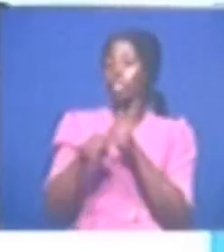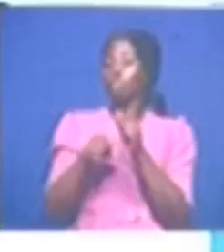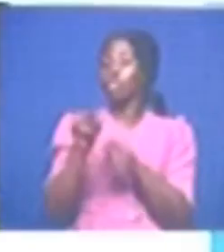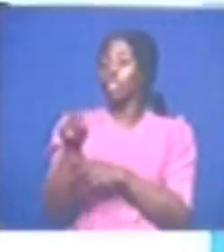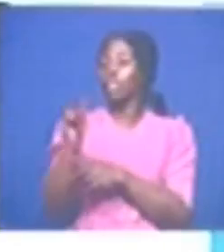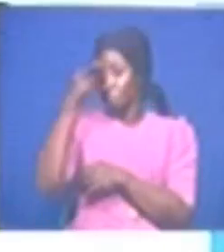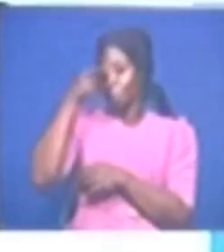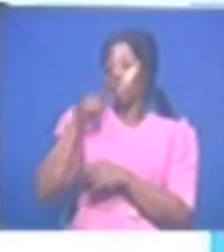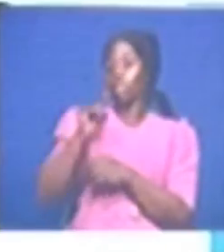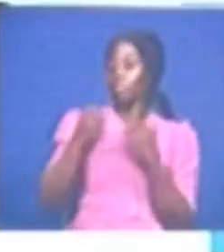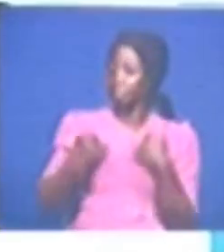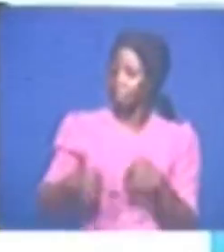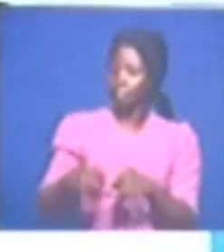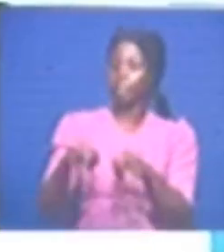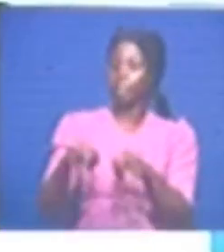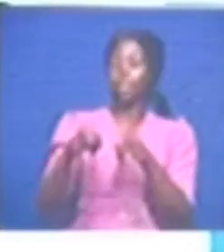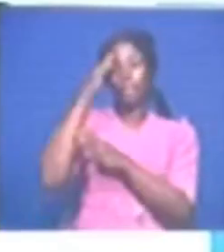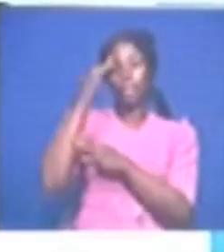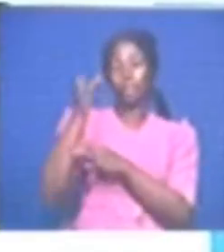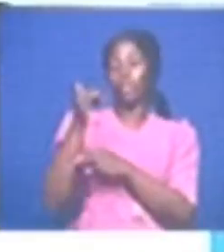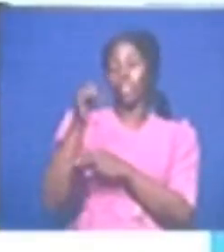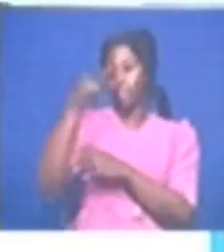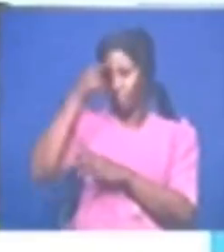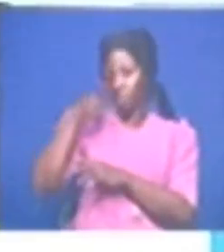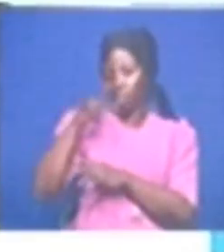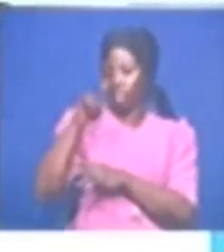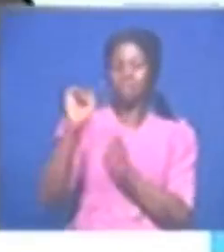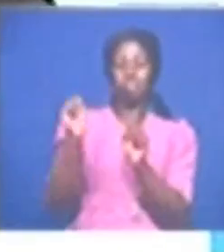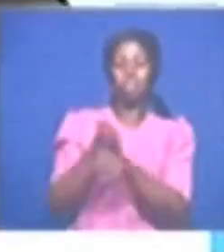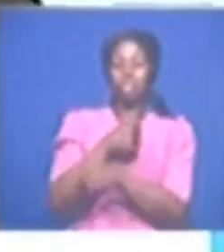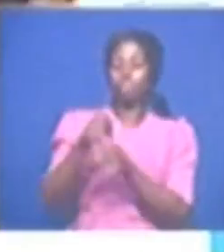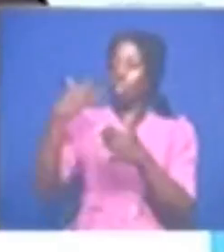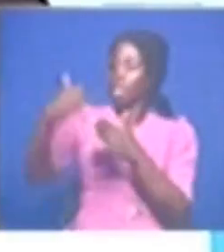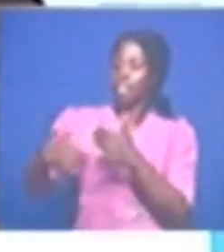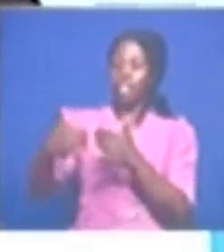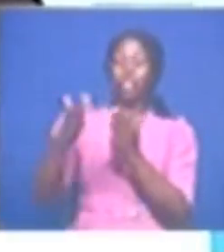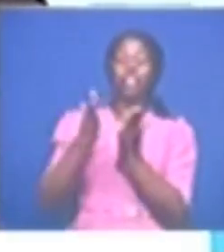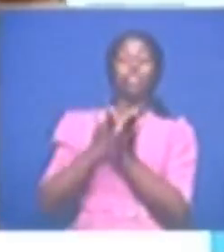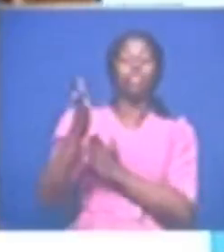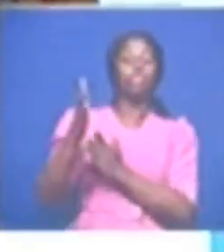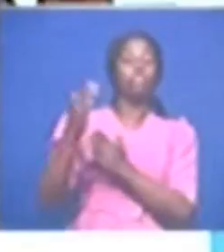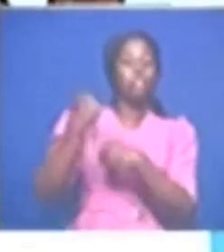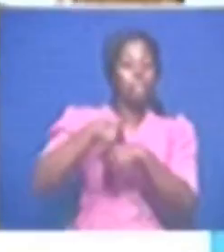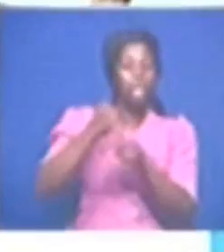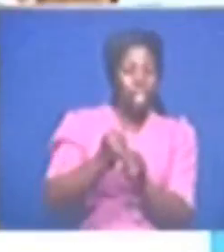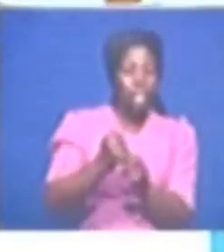policy implementation, because policy will not end by only formulation without